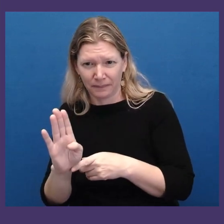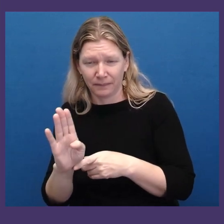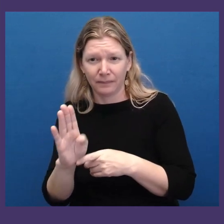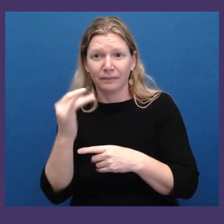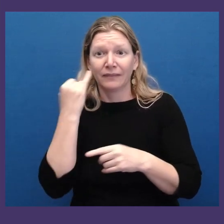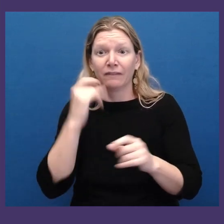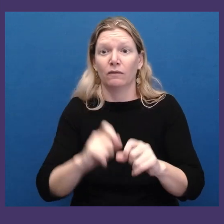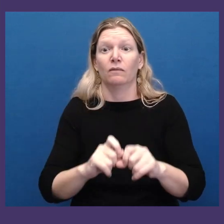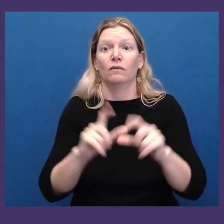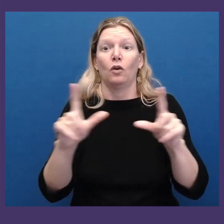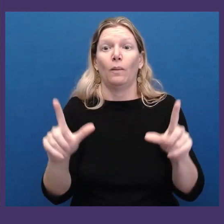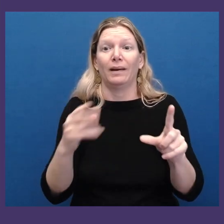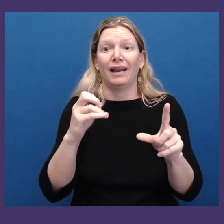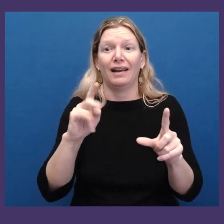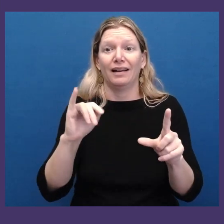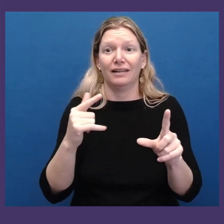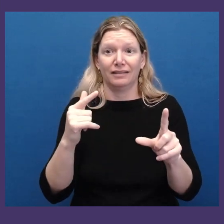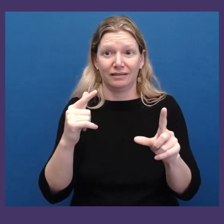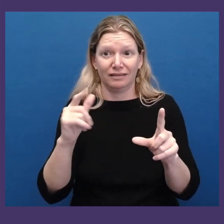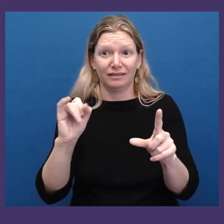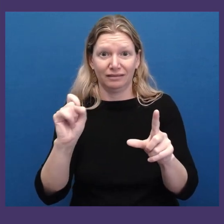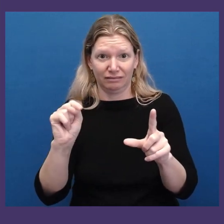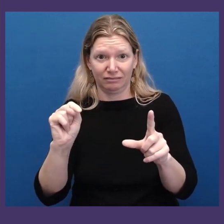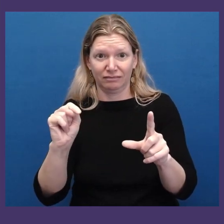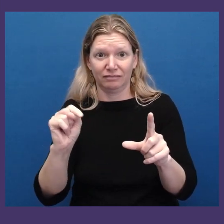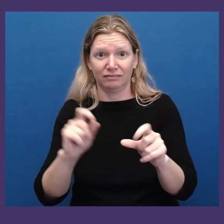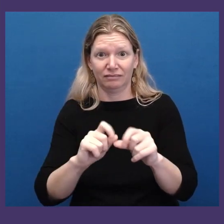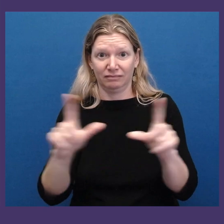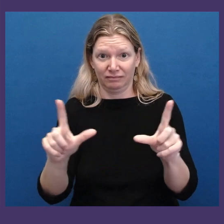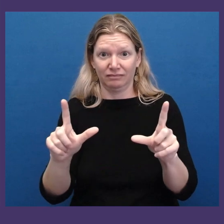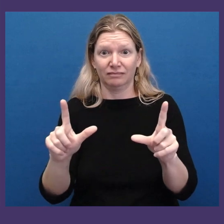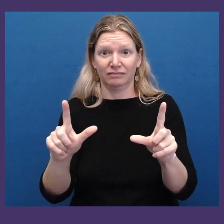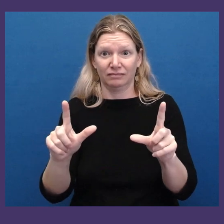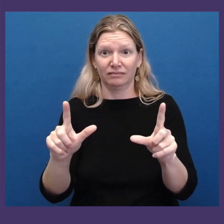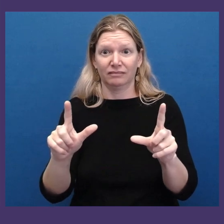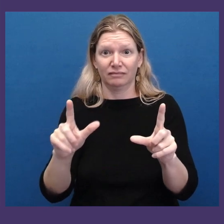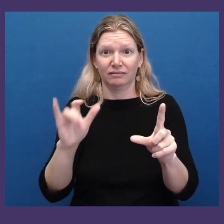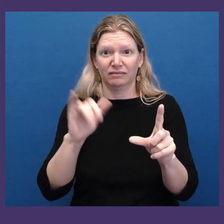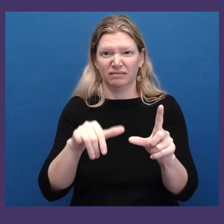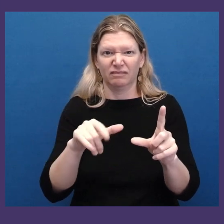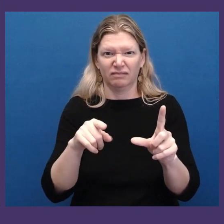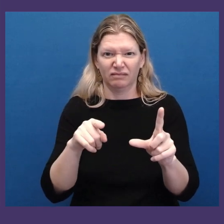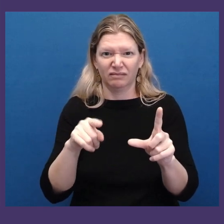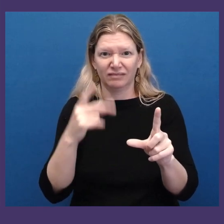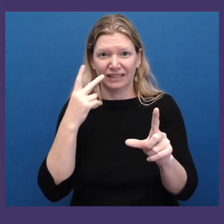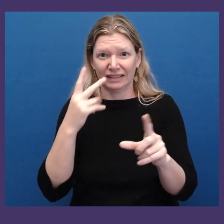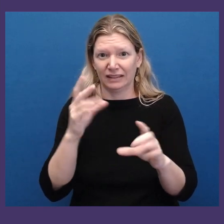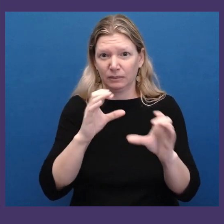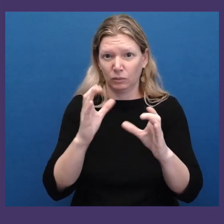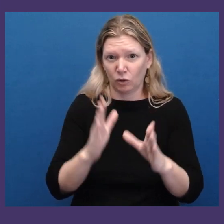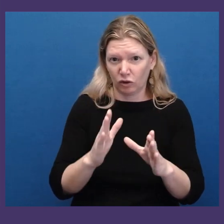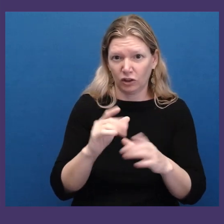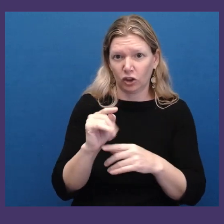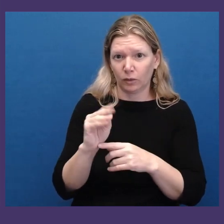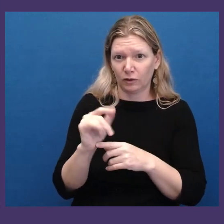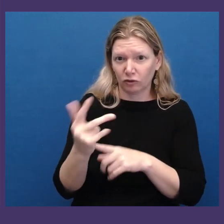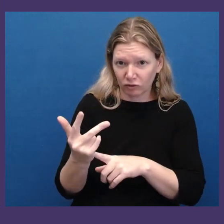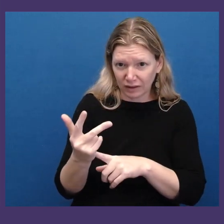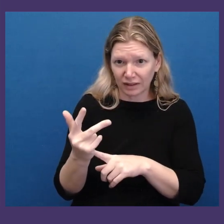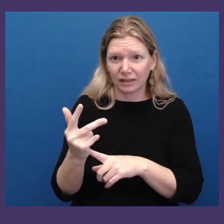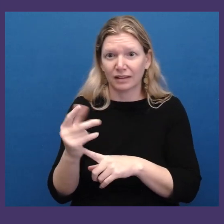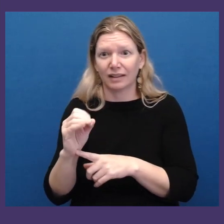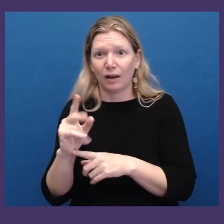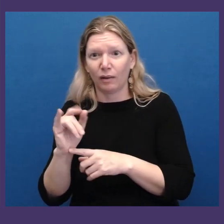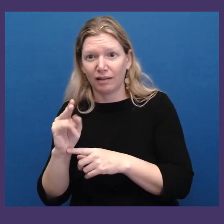dialog. Headings list view. Explorer 2. I see Explorer, Terminal 3. Terminal, Outline 2. Outline. So